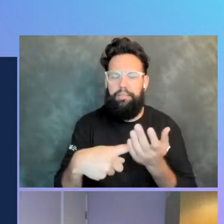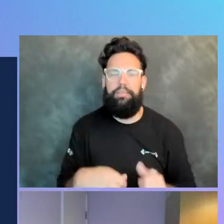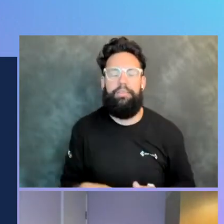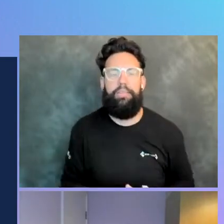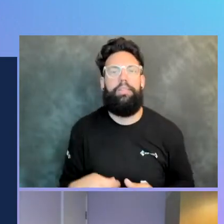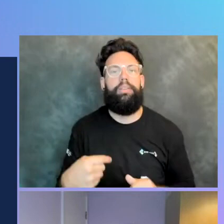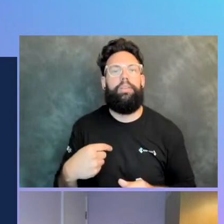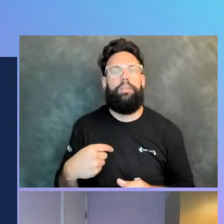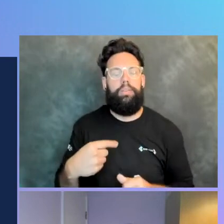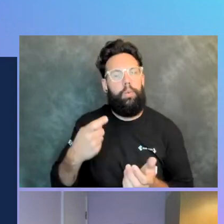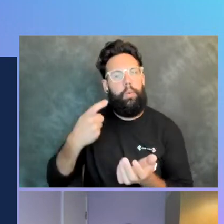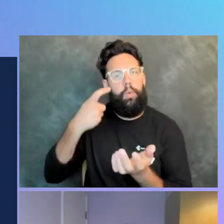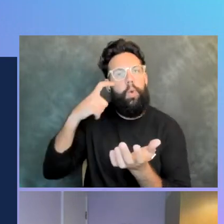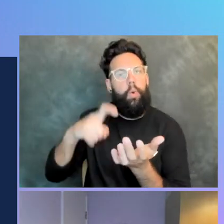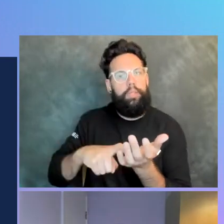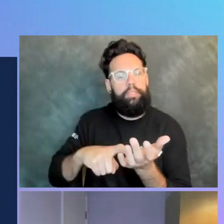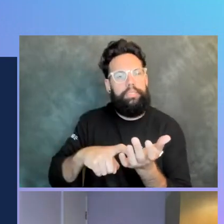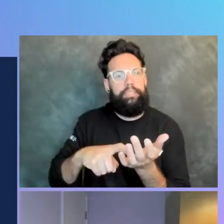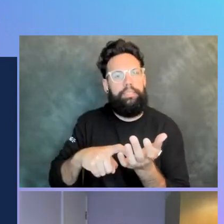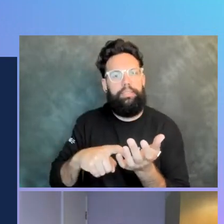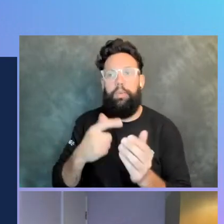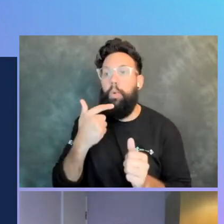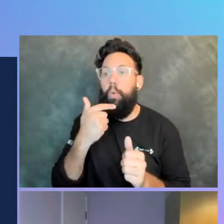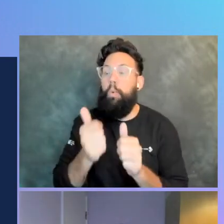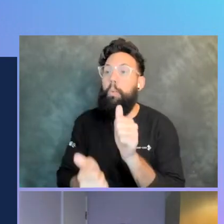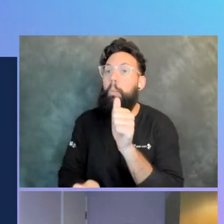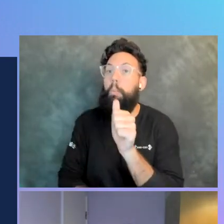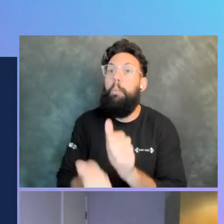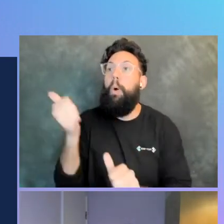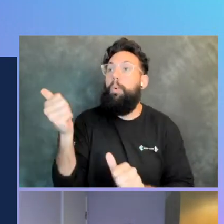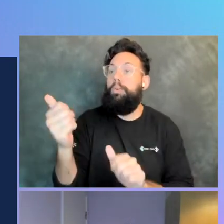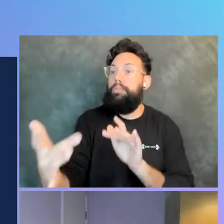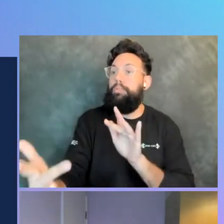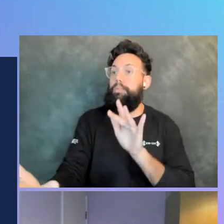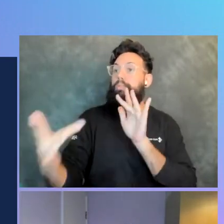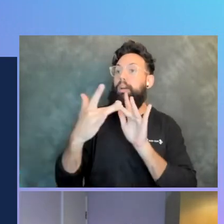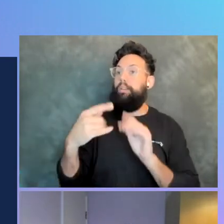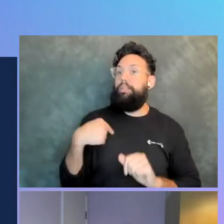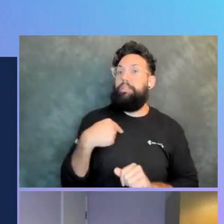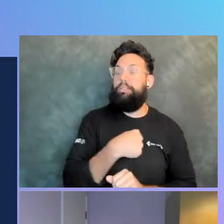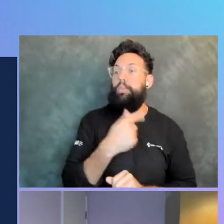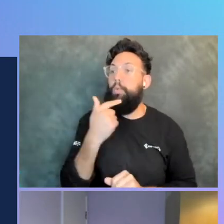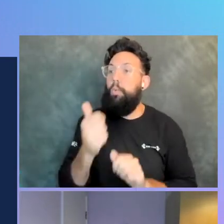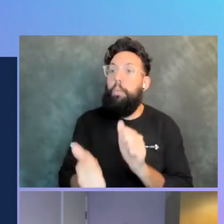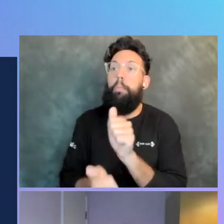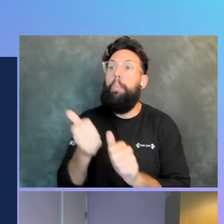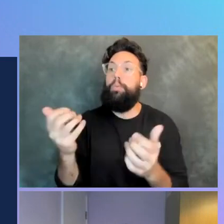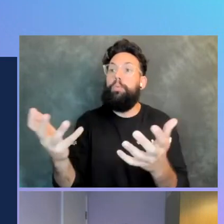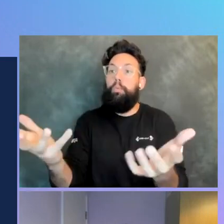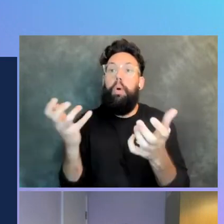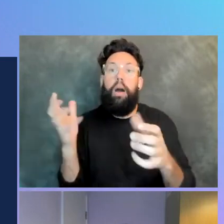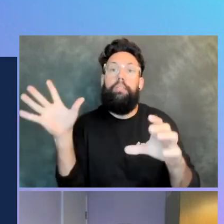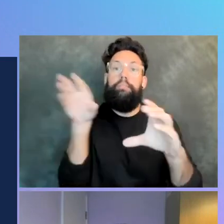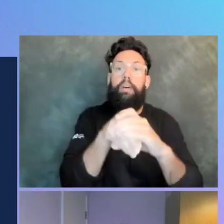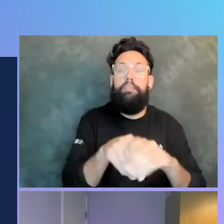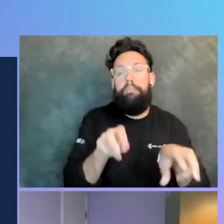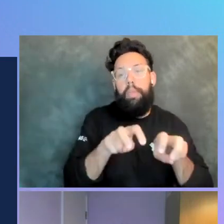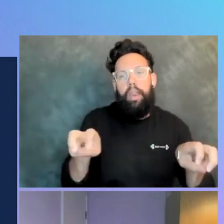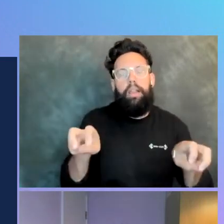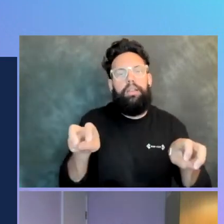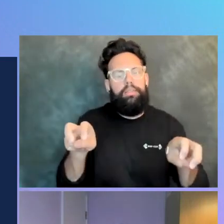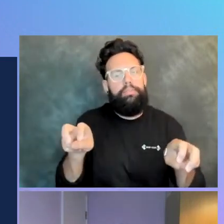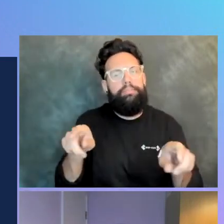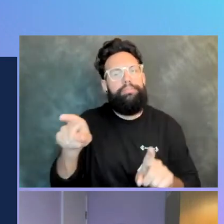access needs who contact us with feedback or have shown interest in the panel is those with visual impairment, which is